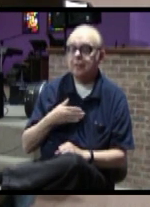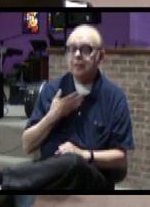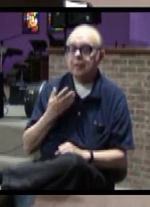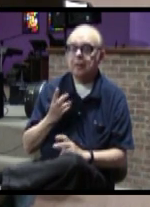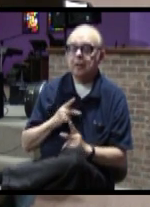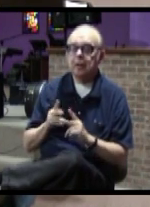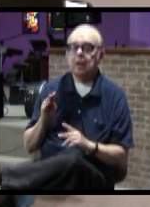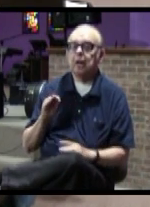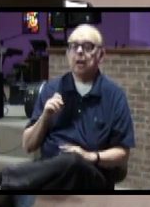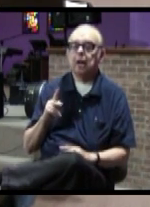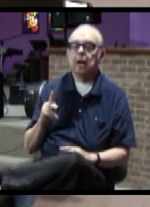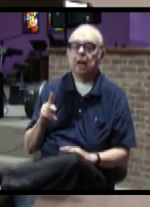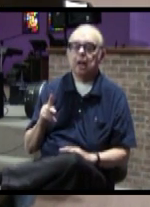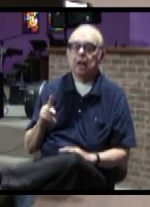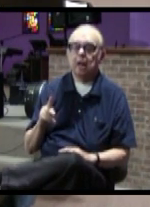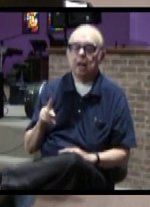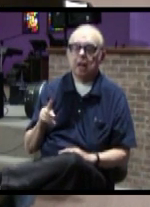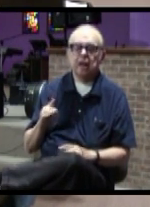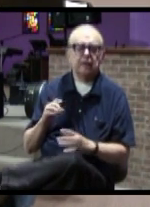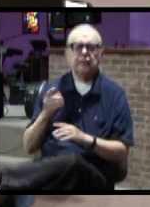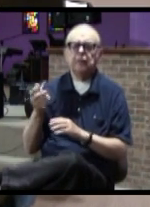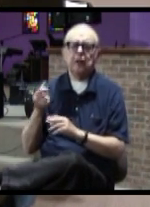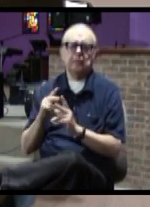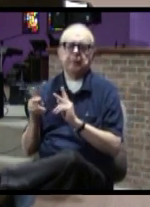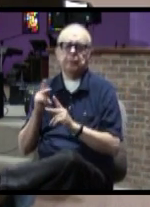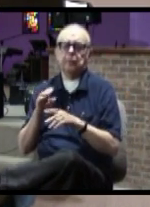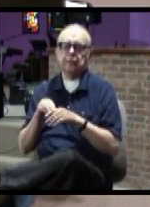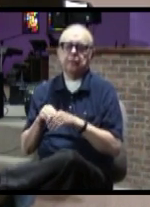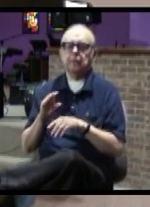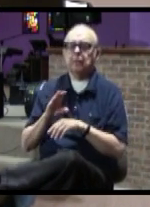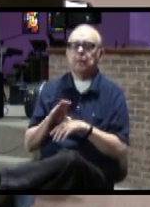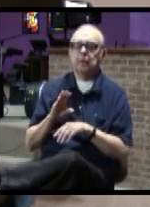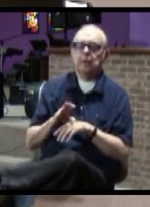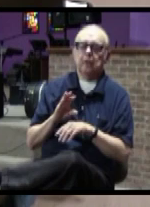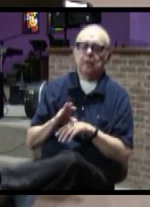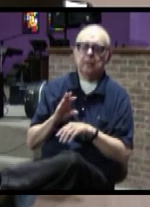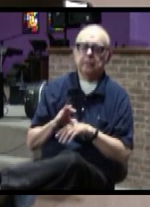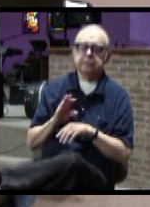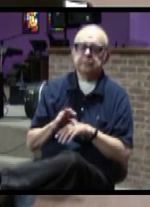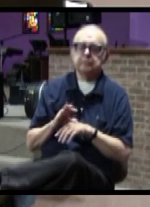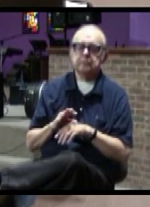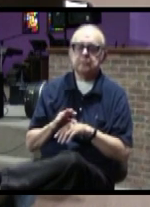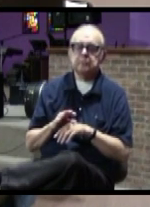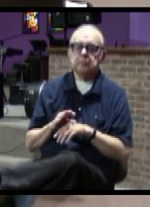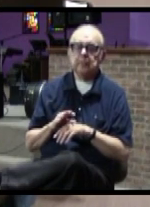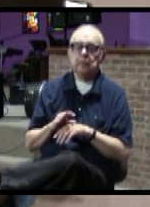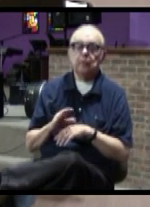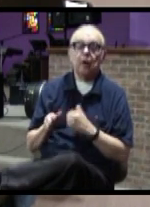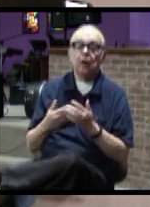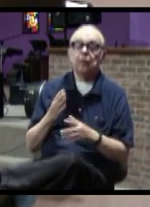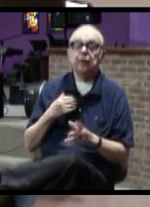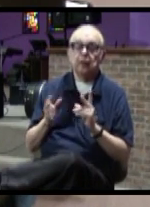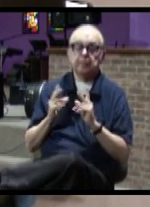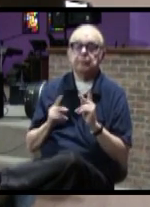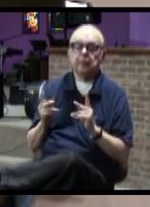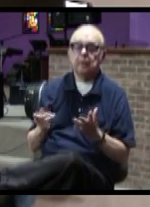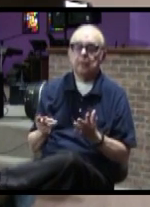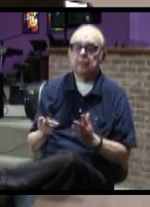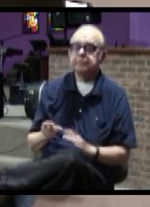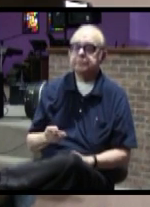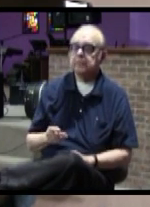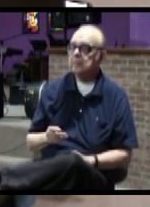we were the youth. Mark, Debbie, me, and a couple other people who were all born in the year 1954.